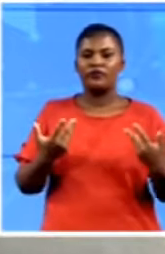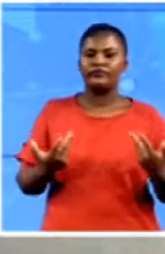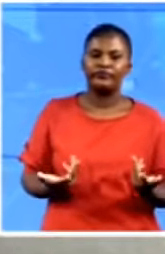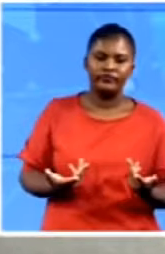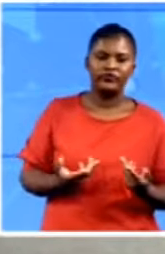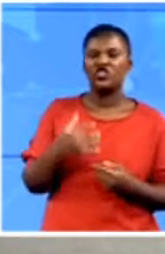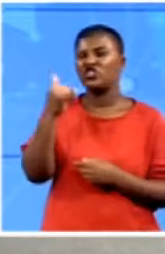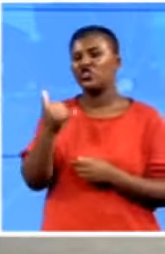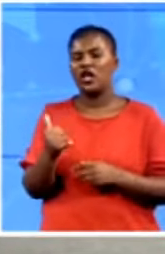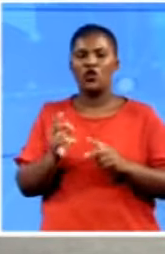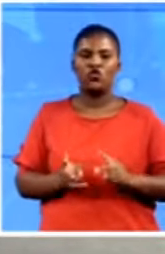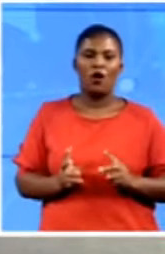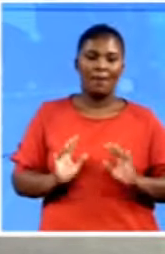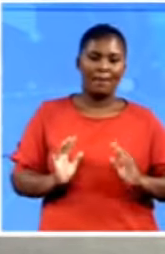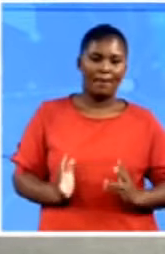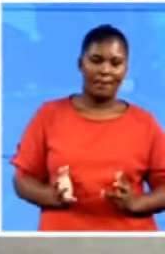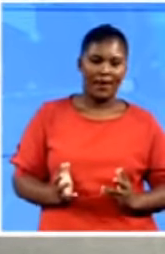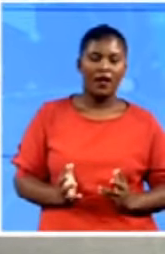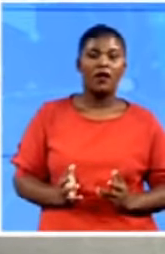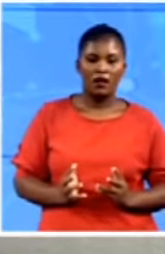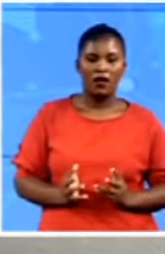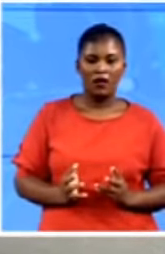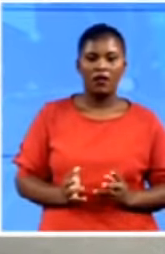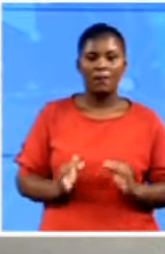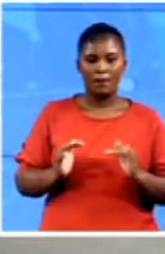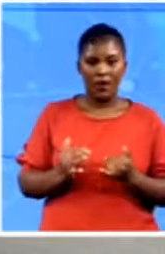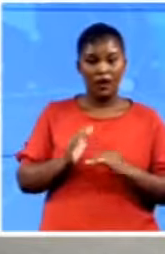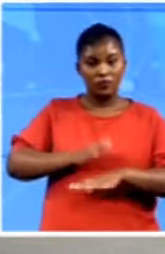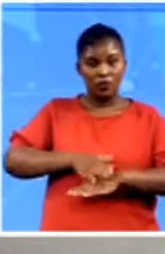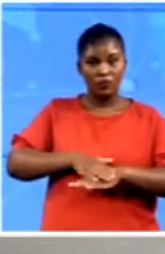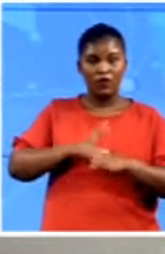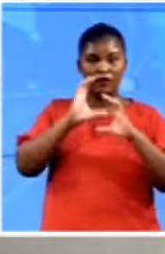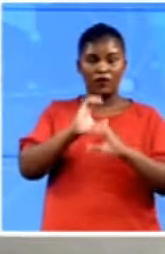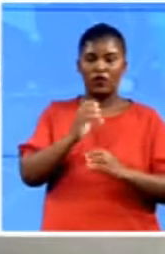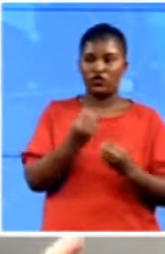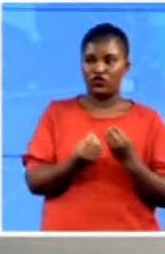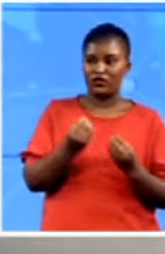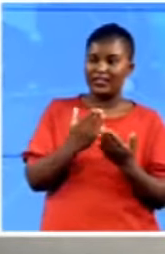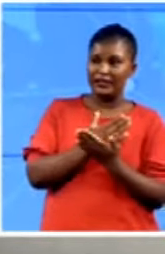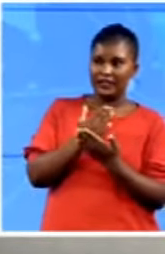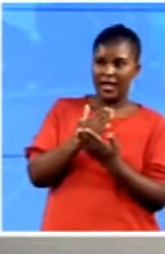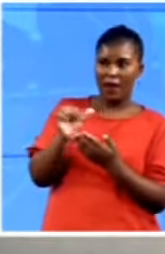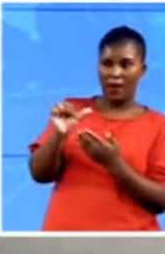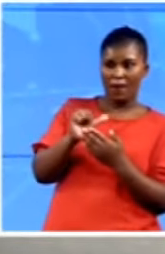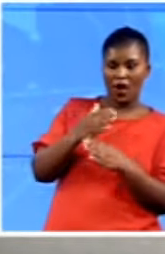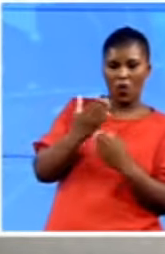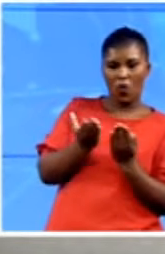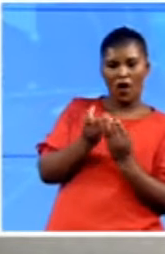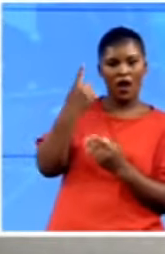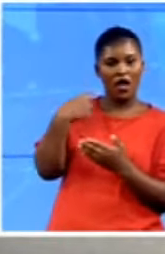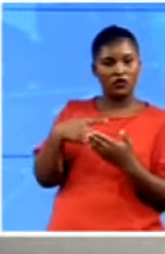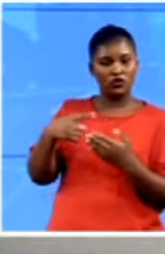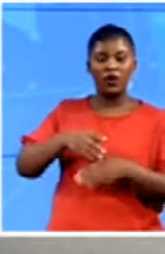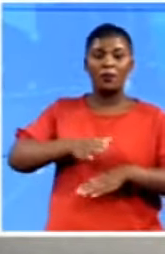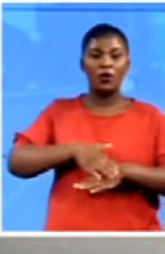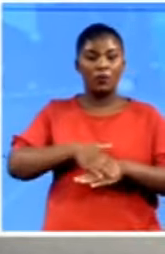year, you'd know as well that some of those who did not return to work last week, a majority of South Africans also